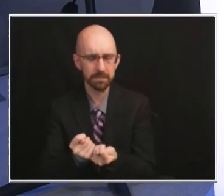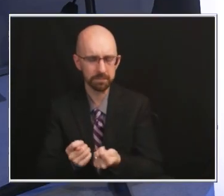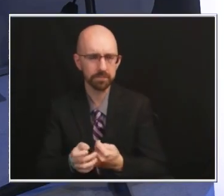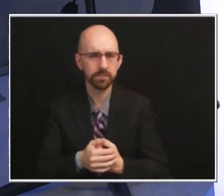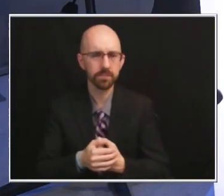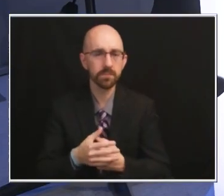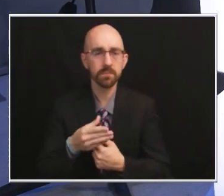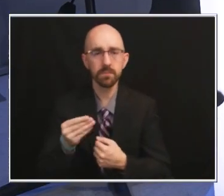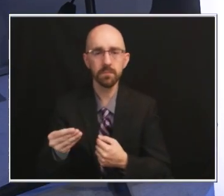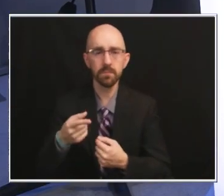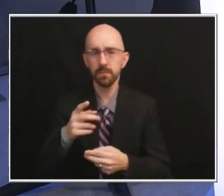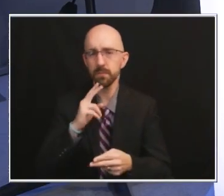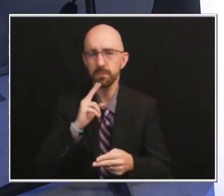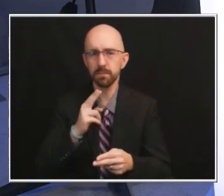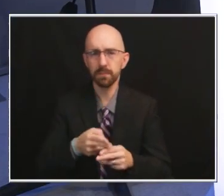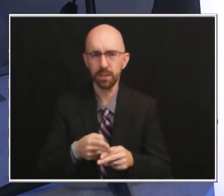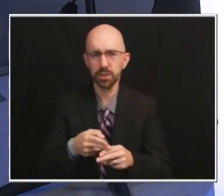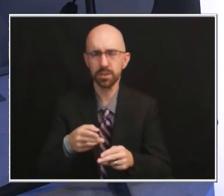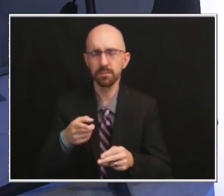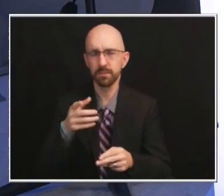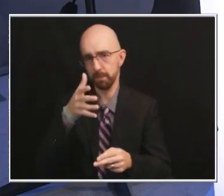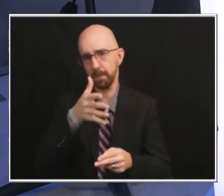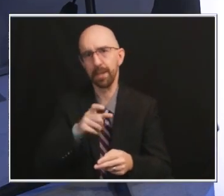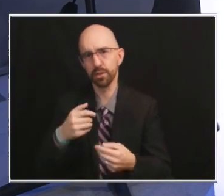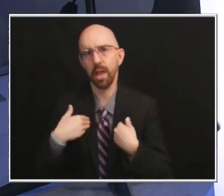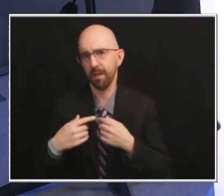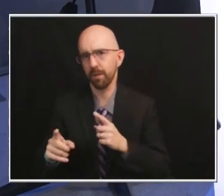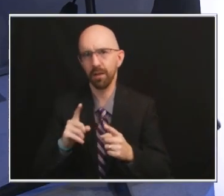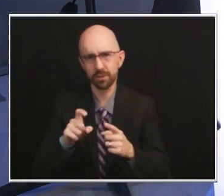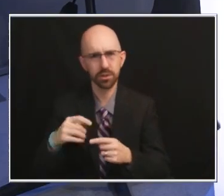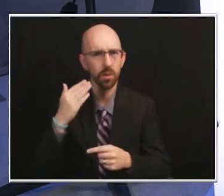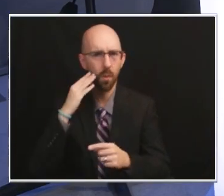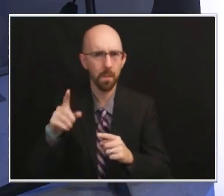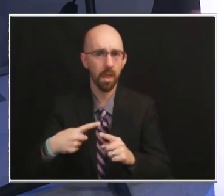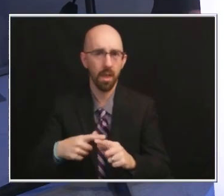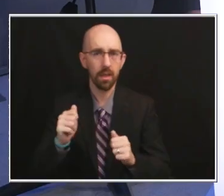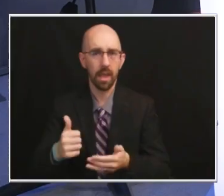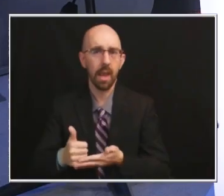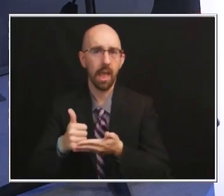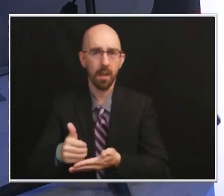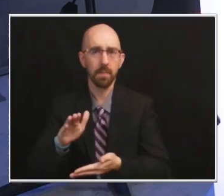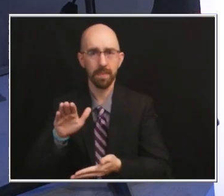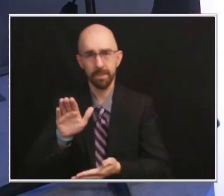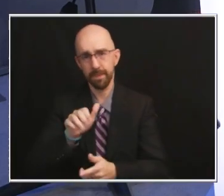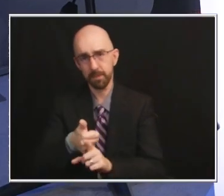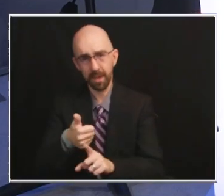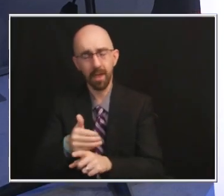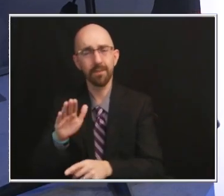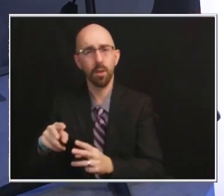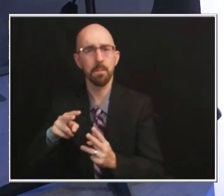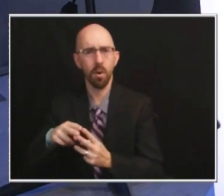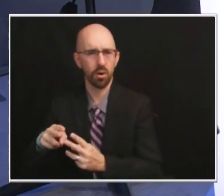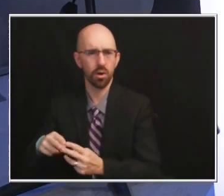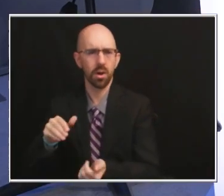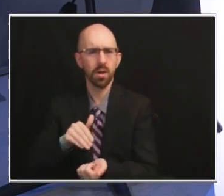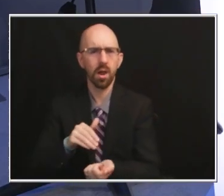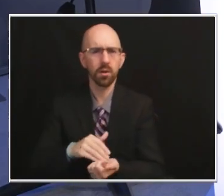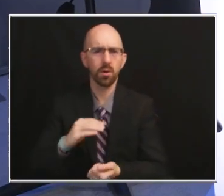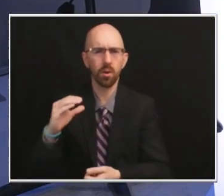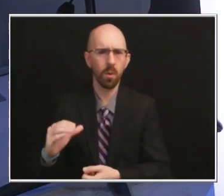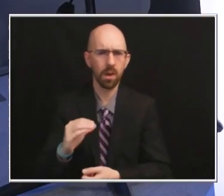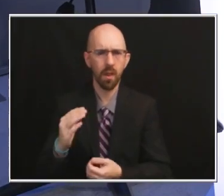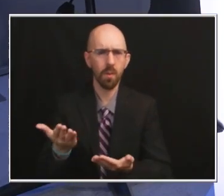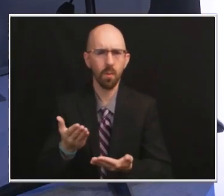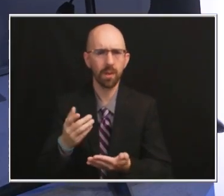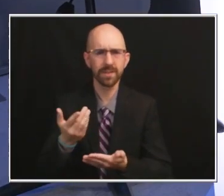should have these conversations too. Yeah, they need to know about this. It could help them. It could help their partner or anyone. Dr. Kokenauer, what's something that you